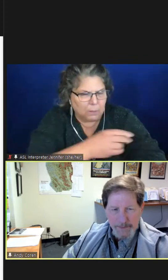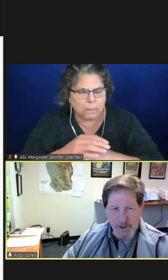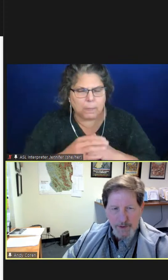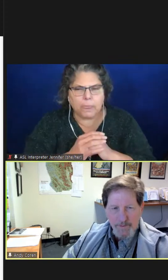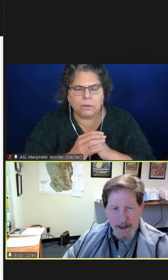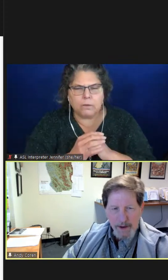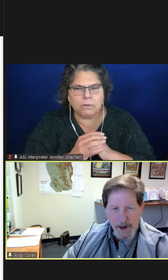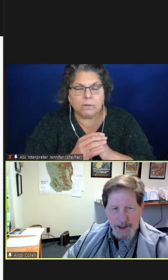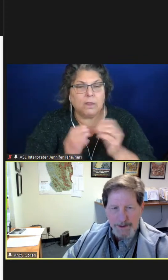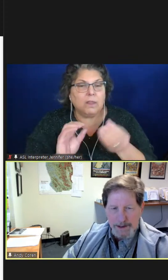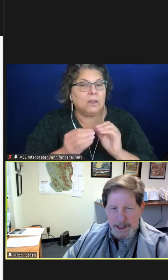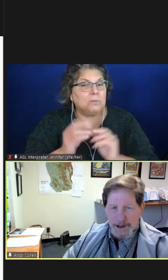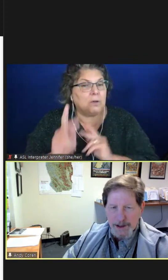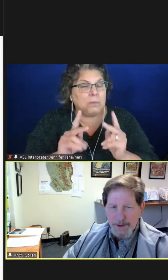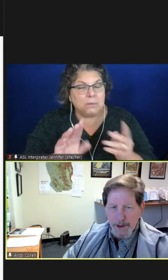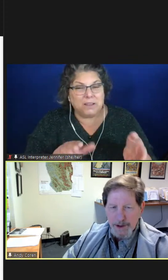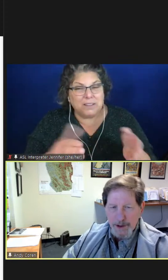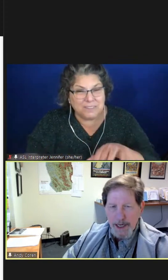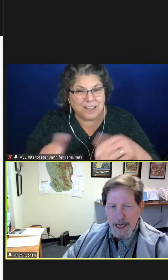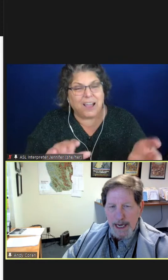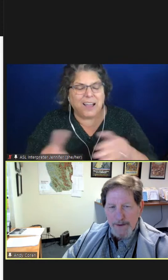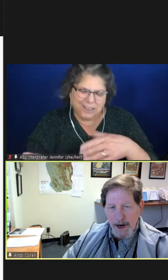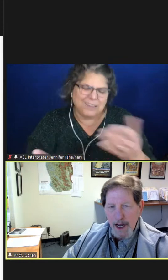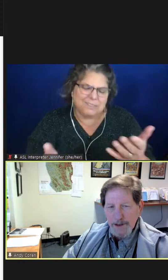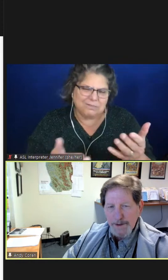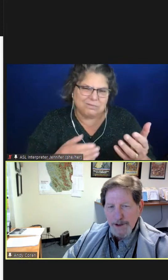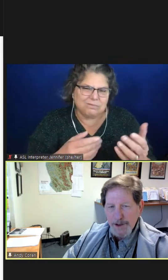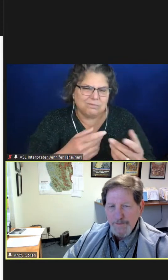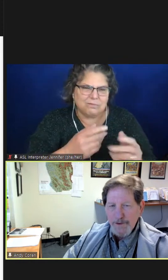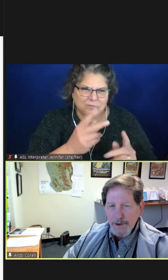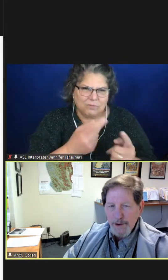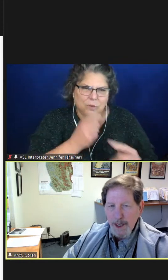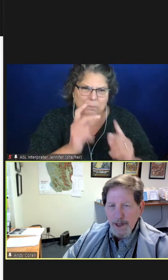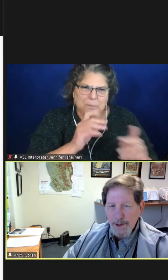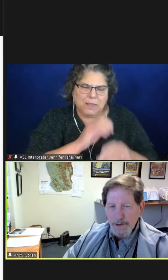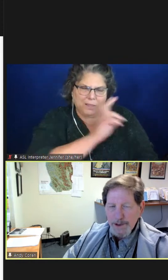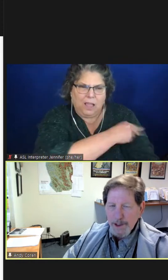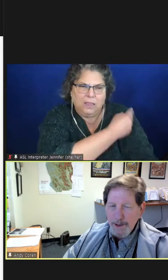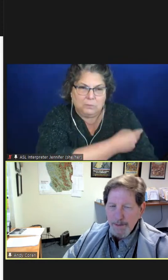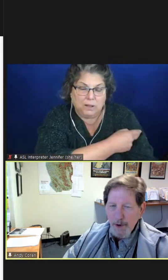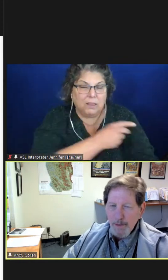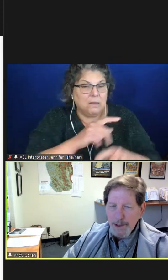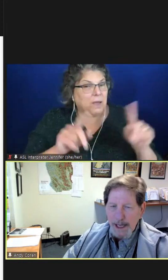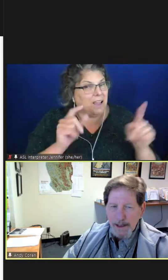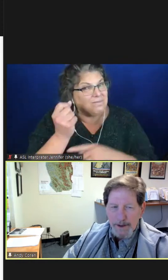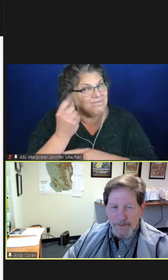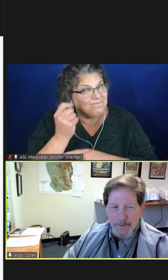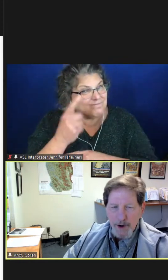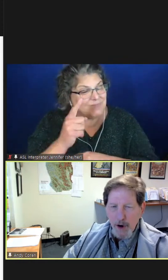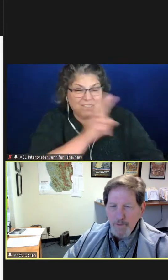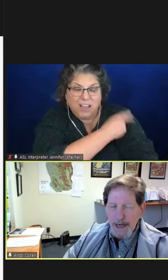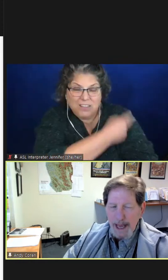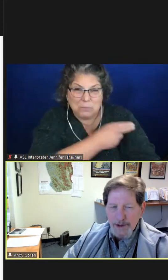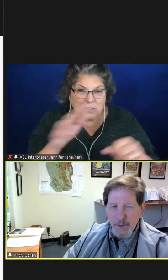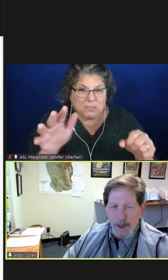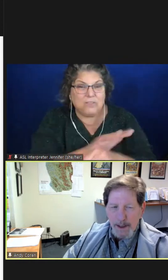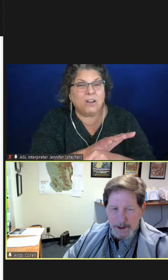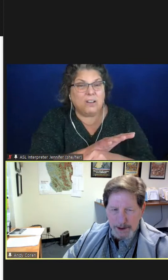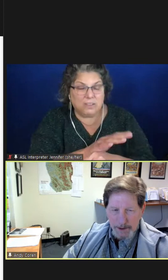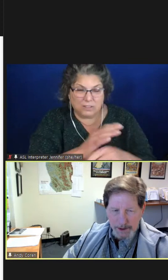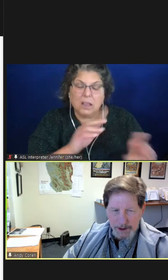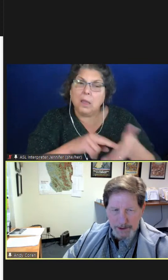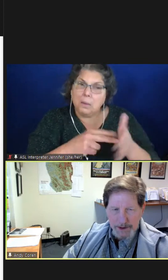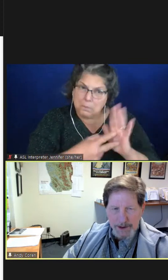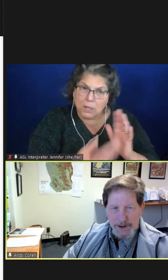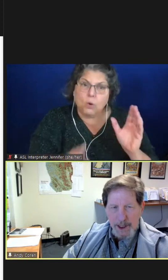Deaths, of course, follow hospitalizations, but also if our hospitals are full, there was going to be more mortality from COVID as well